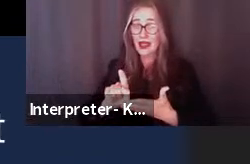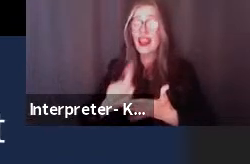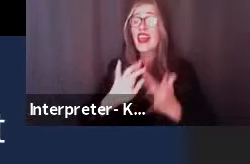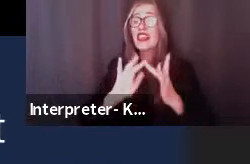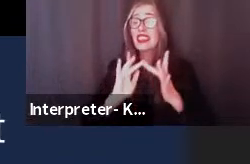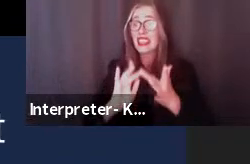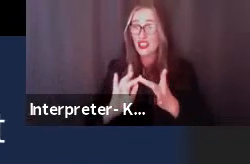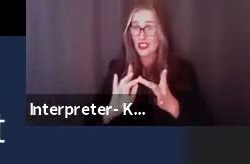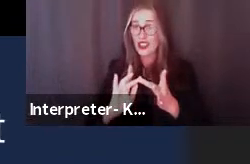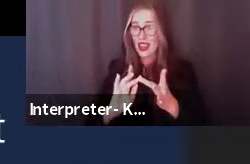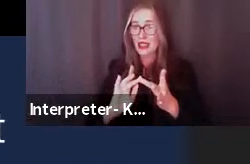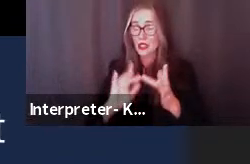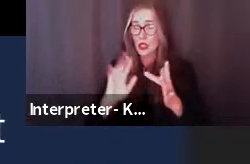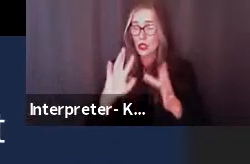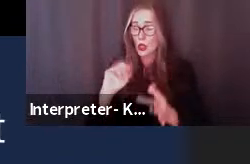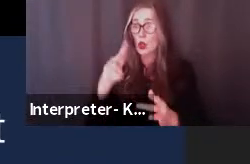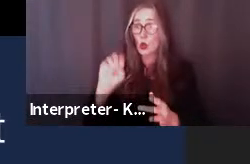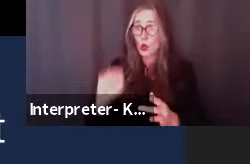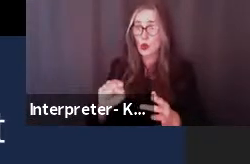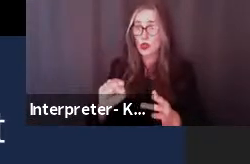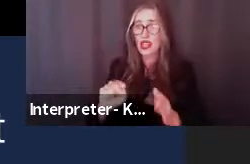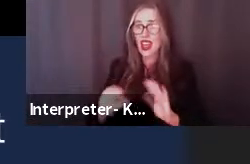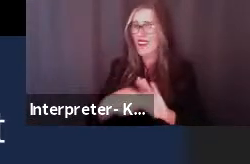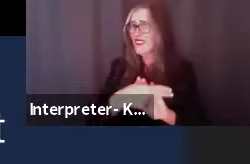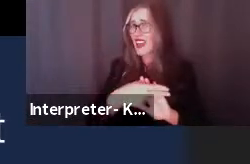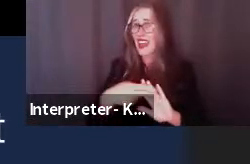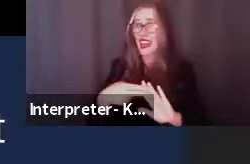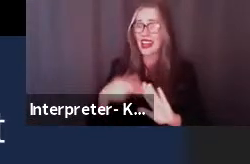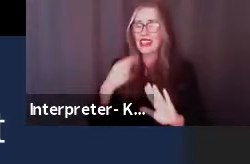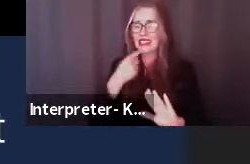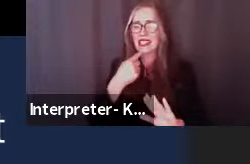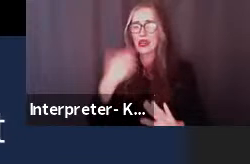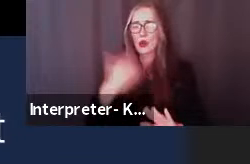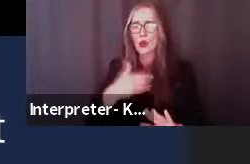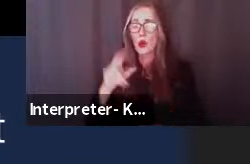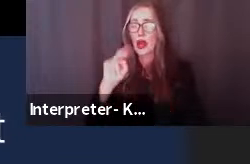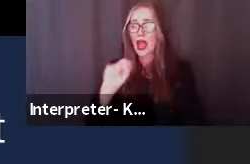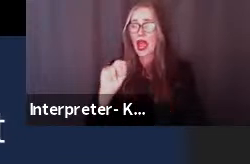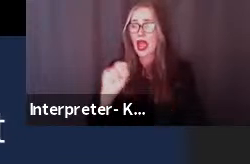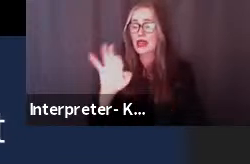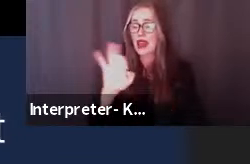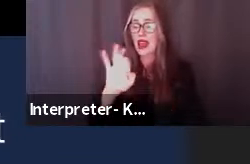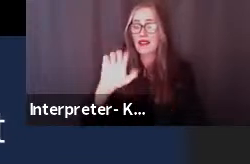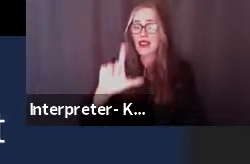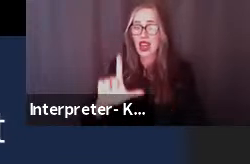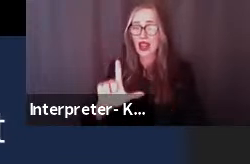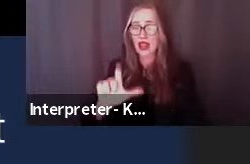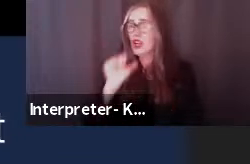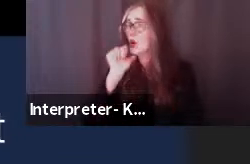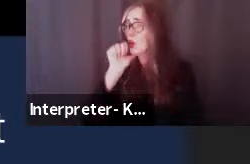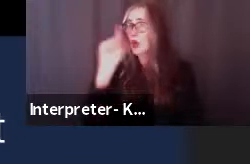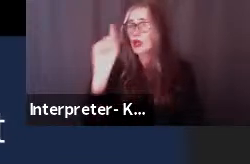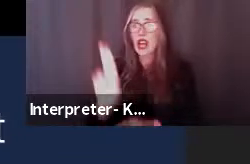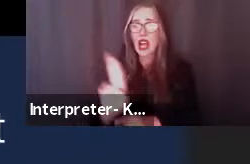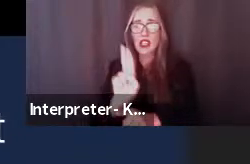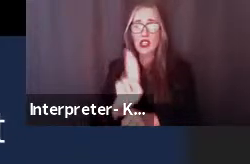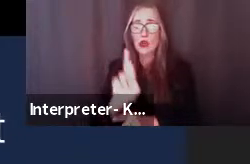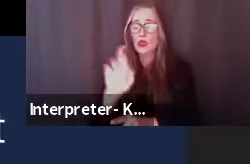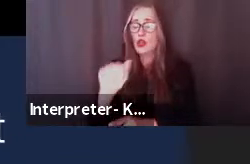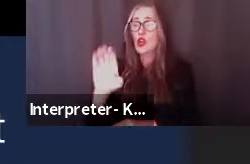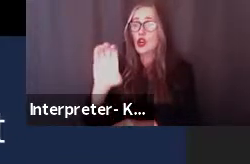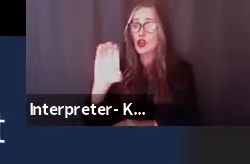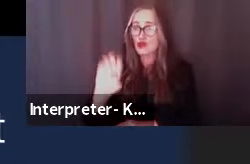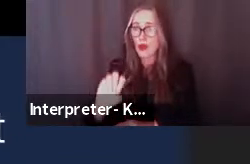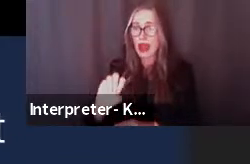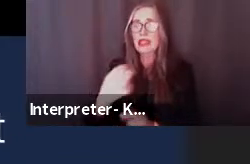news uh on the news about how the nfl has made the decision to no longer use race correction when assessing cognitive